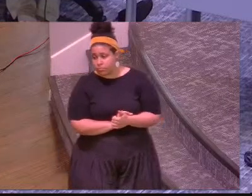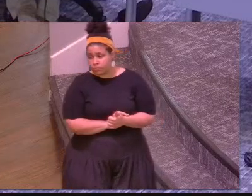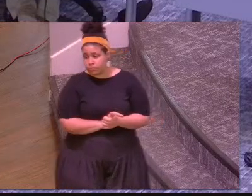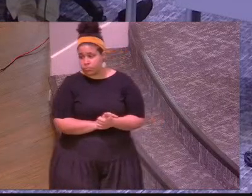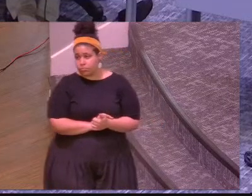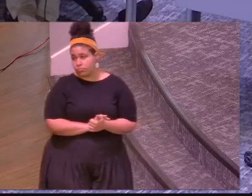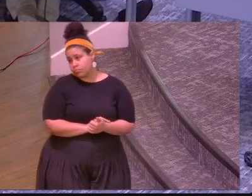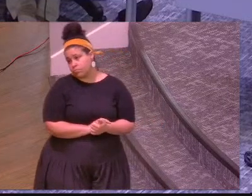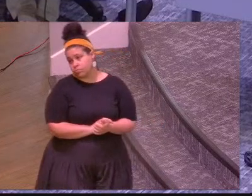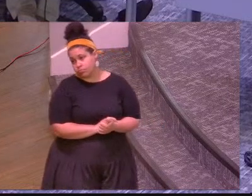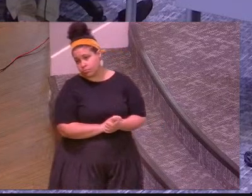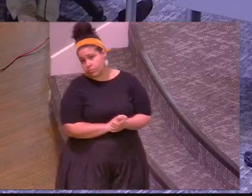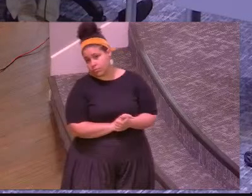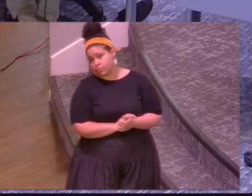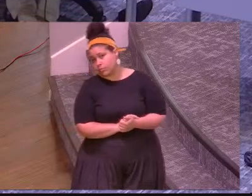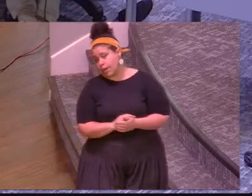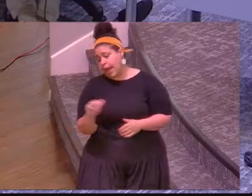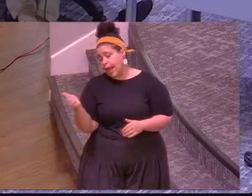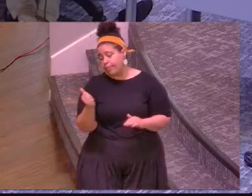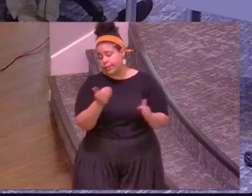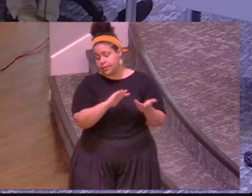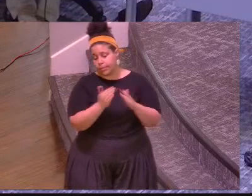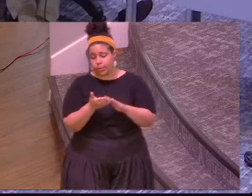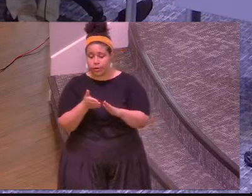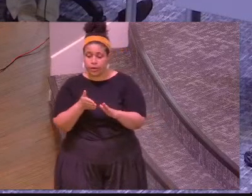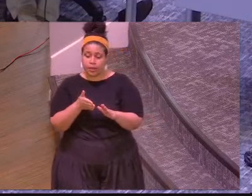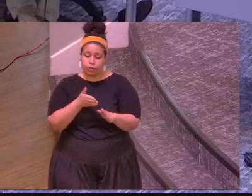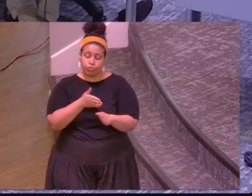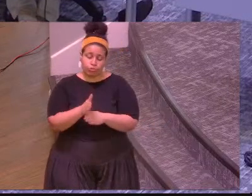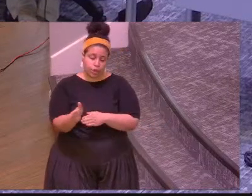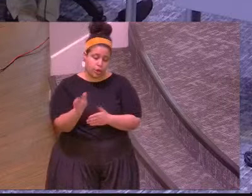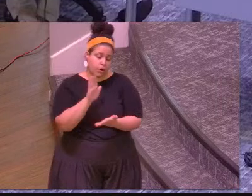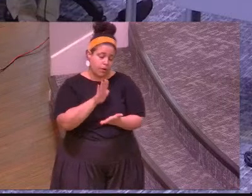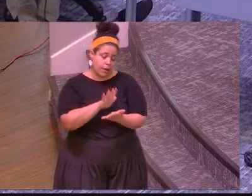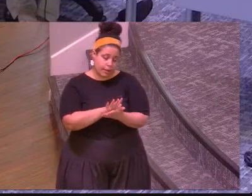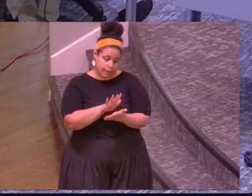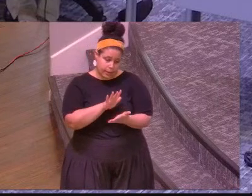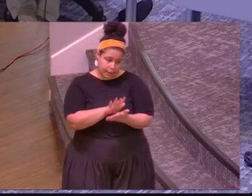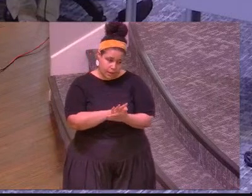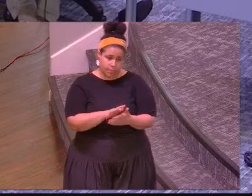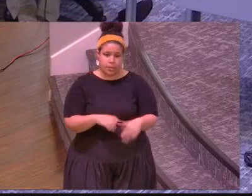Okay. Athens Community Career Academy or SPLOST?